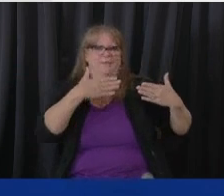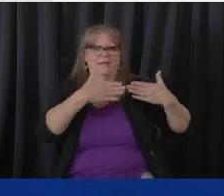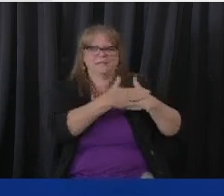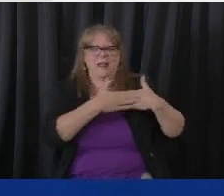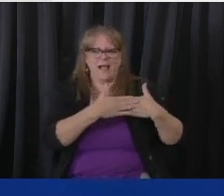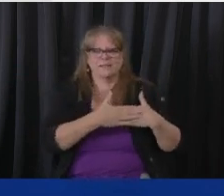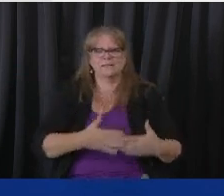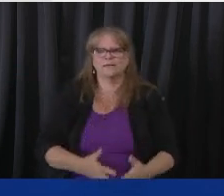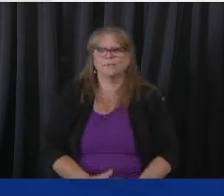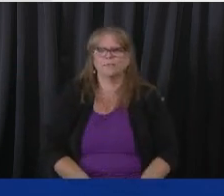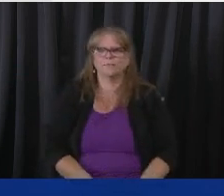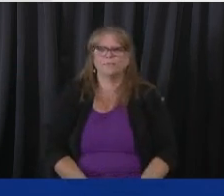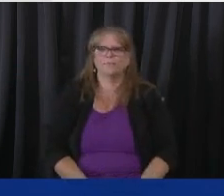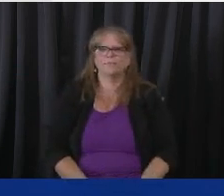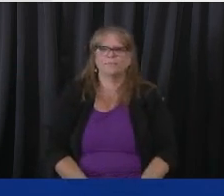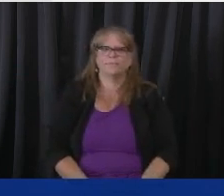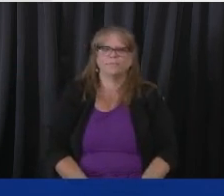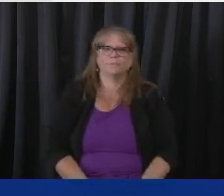Great, thank you. Next slide.